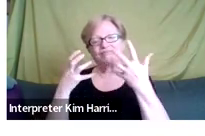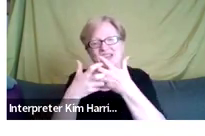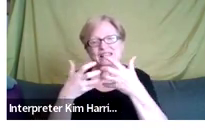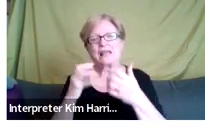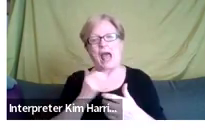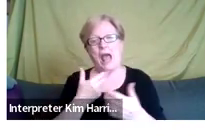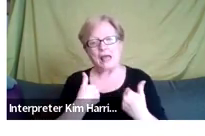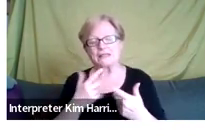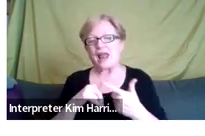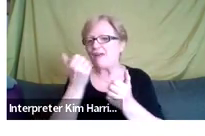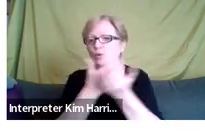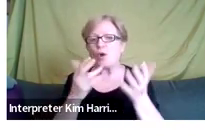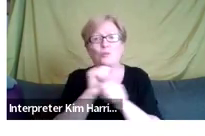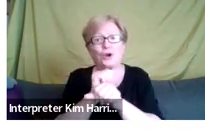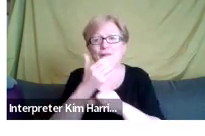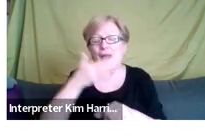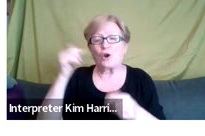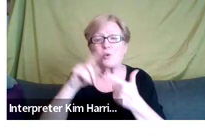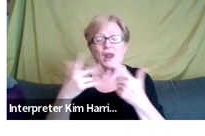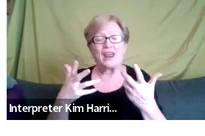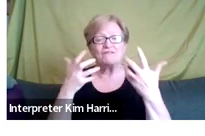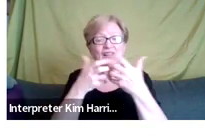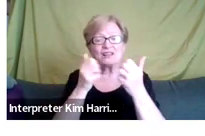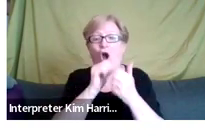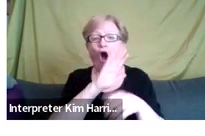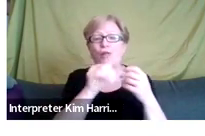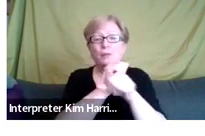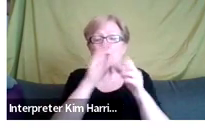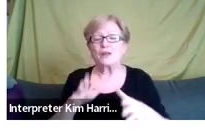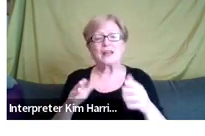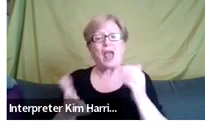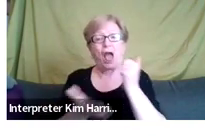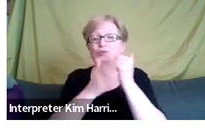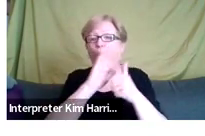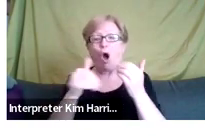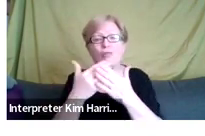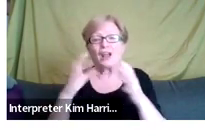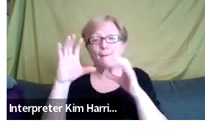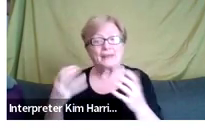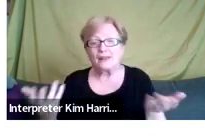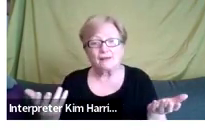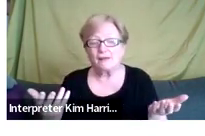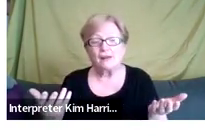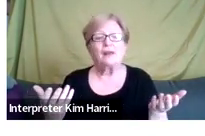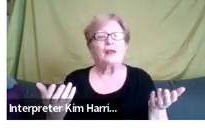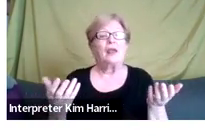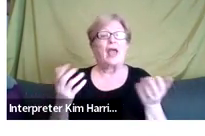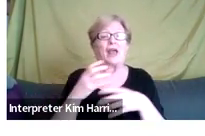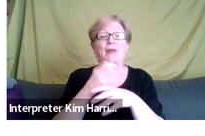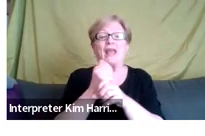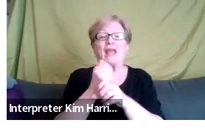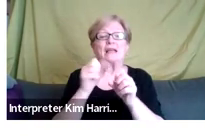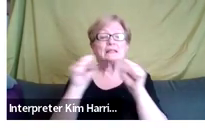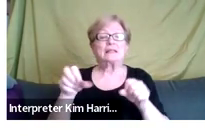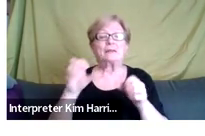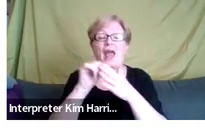works better, when it benefits, you know, the employee, it benefits the entire company. And creating a system that elevates people with disabilities